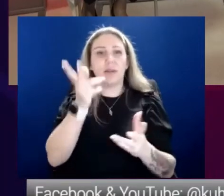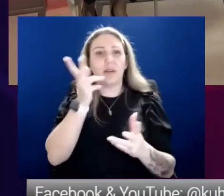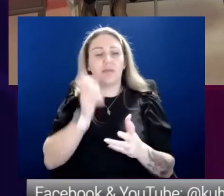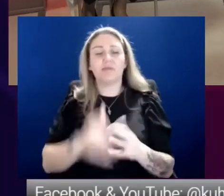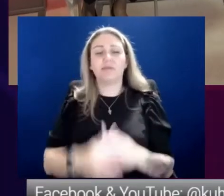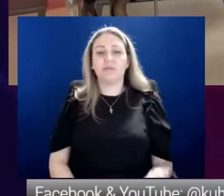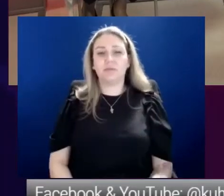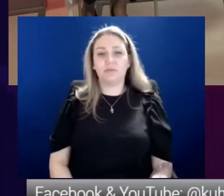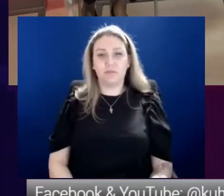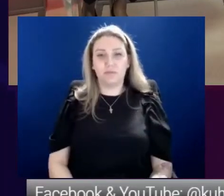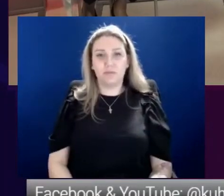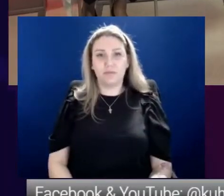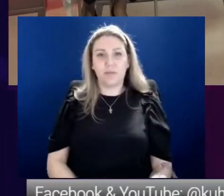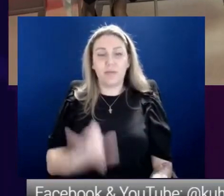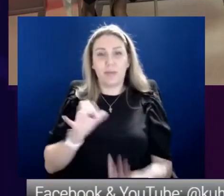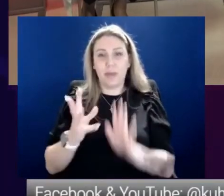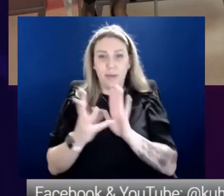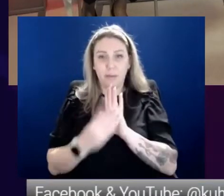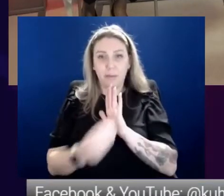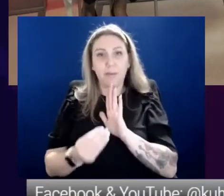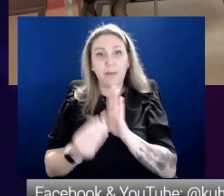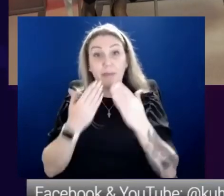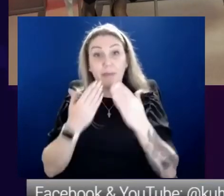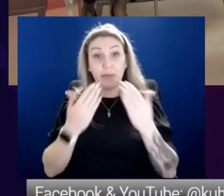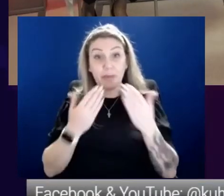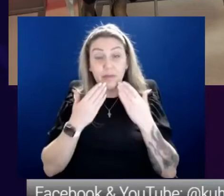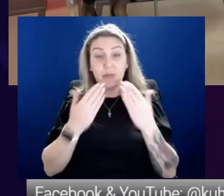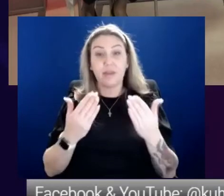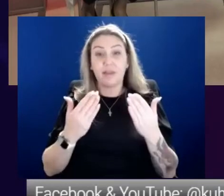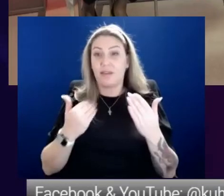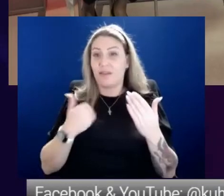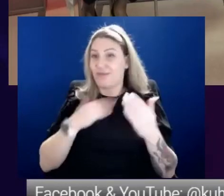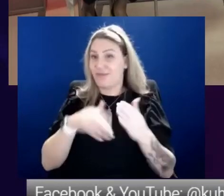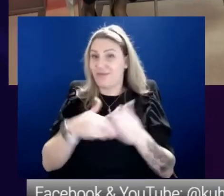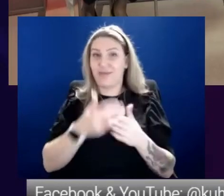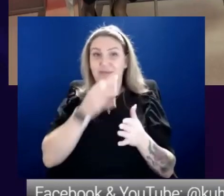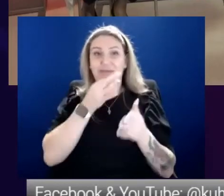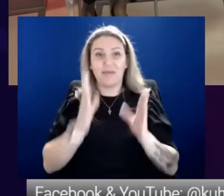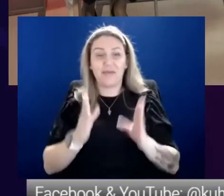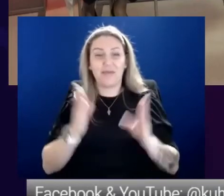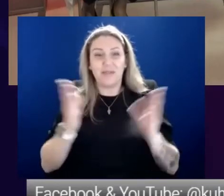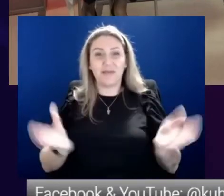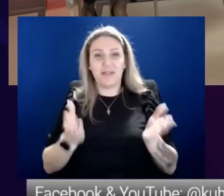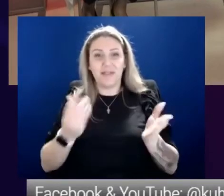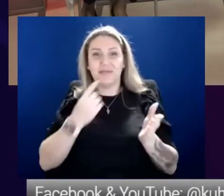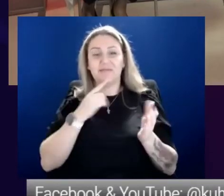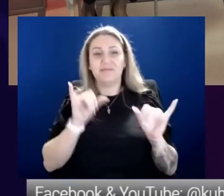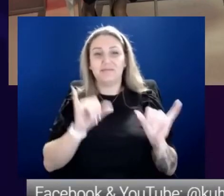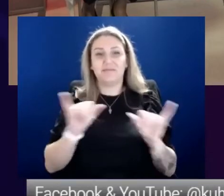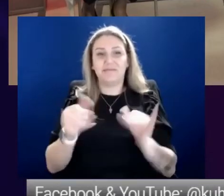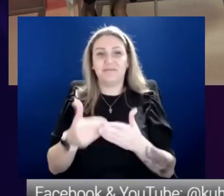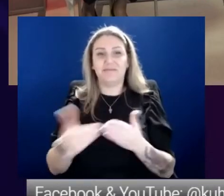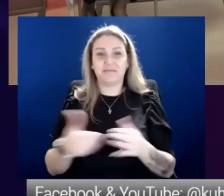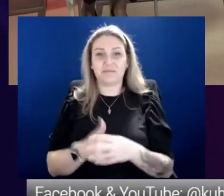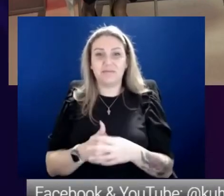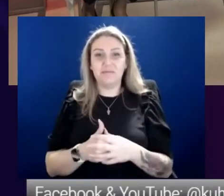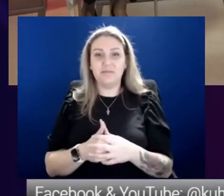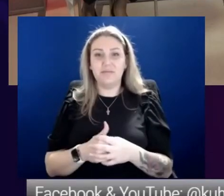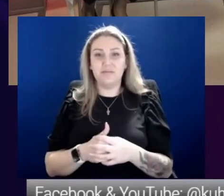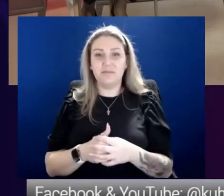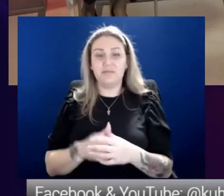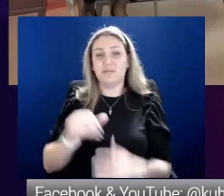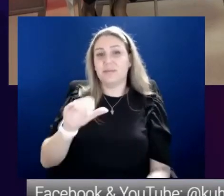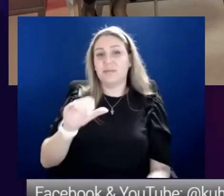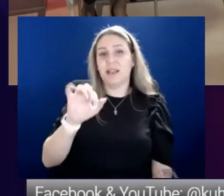this echoes. Thankfully, thank goodness that I have all my experts here who are echoing the same thing. Clementine wrote, "All